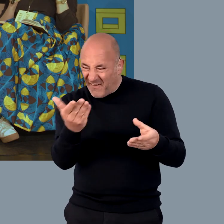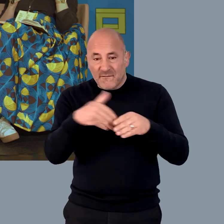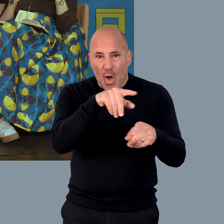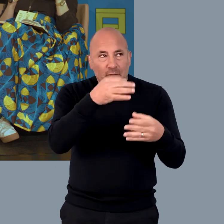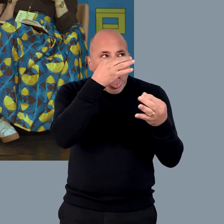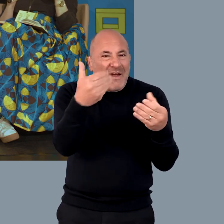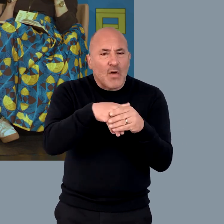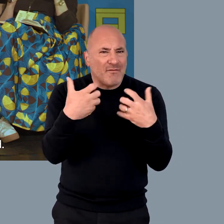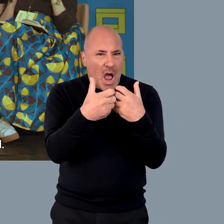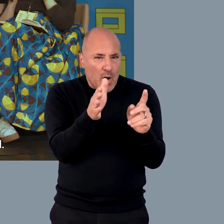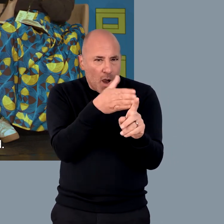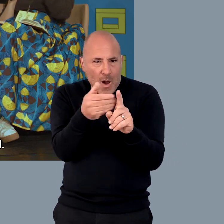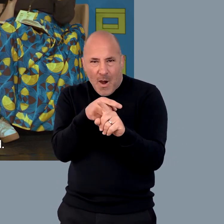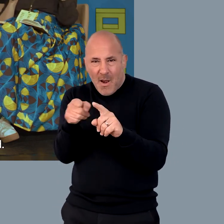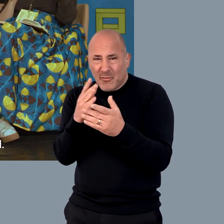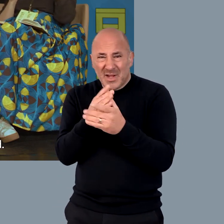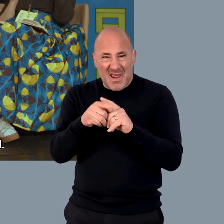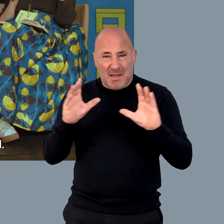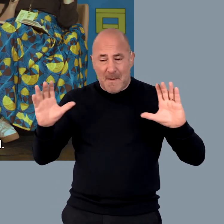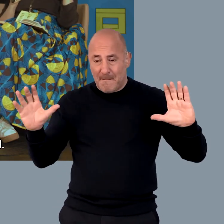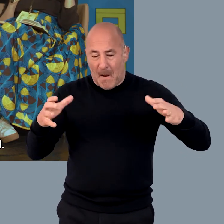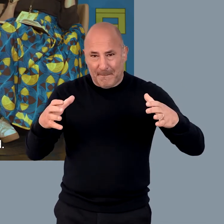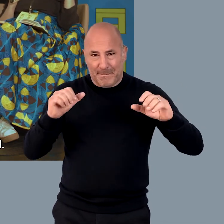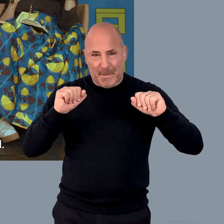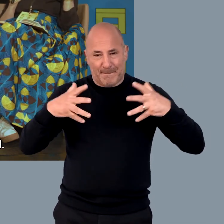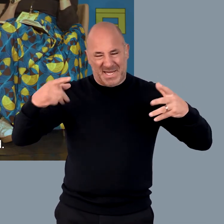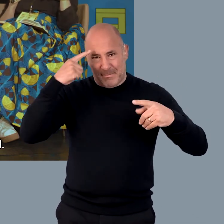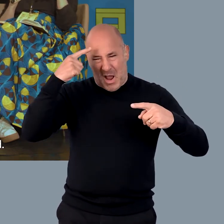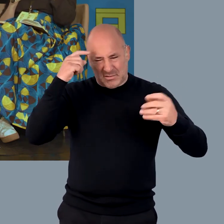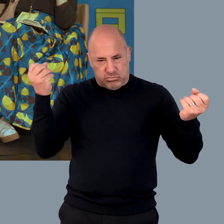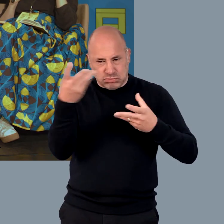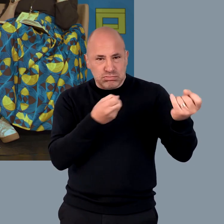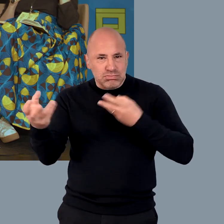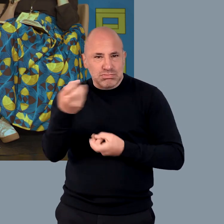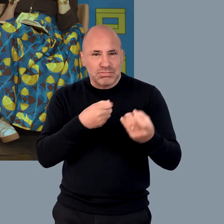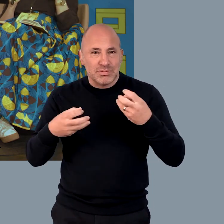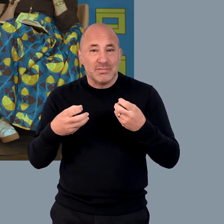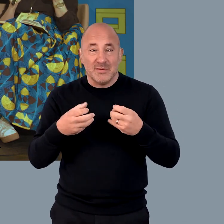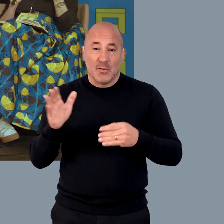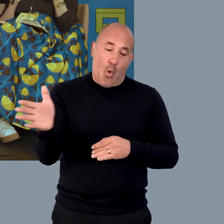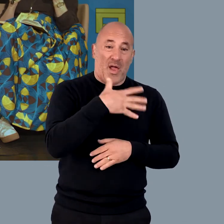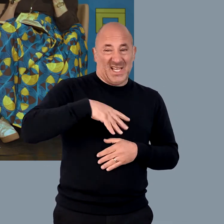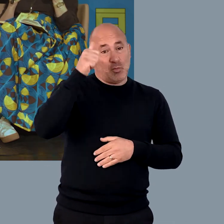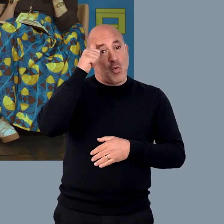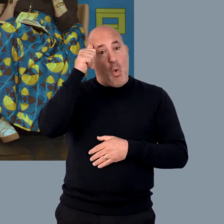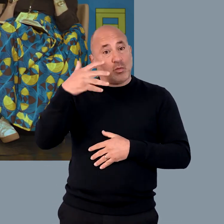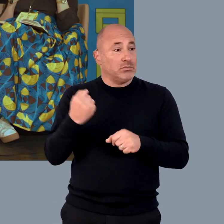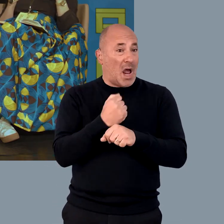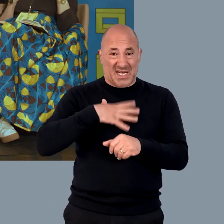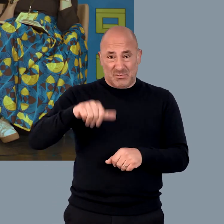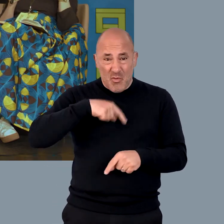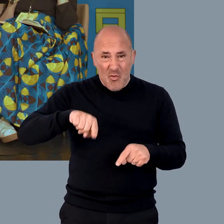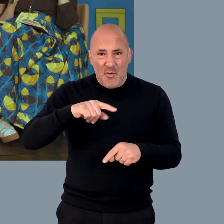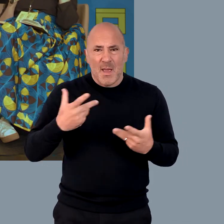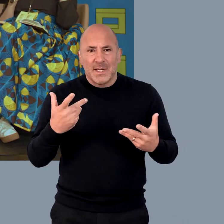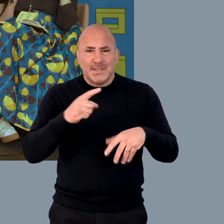show that they can get involved. And it was very much that kind of like crowdsourcing hive mind. As I said before, everyone knows what needs to be done. They maybe